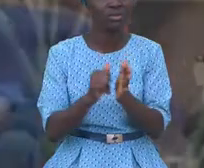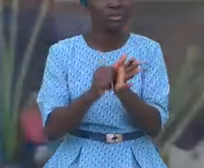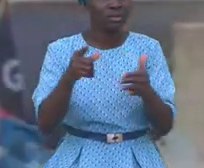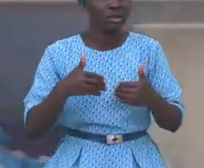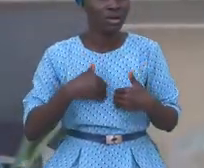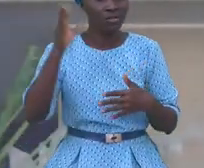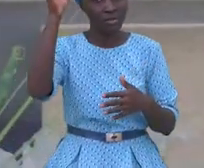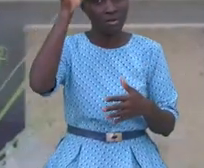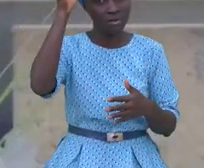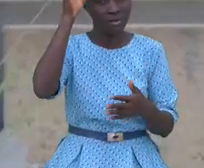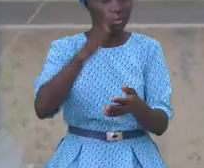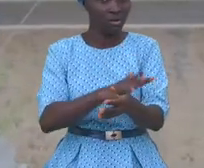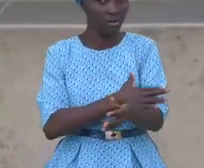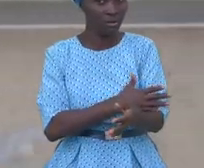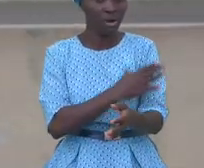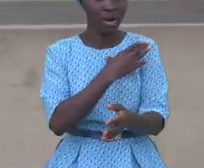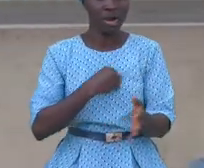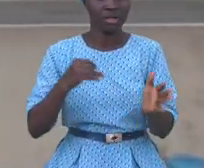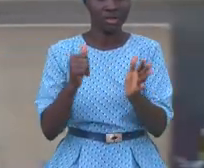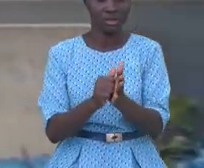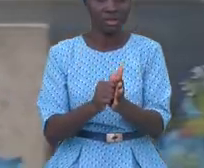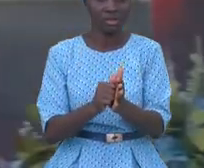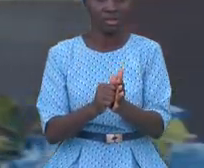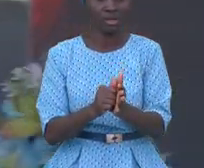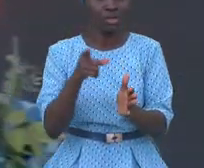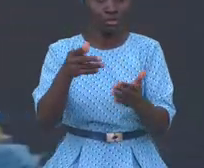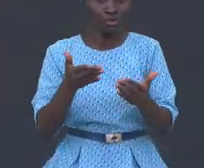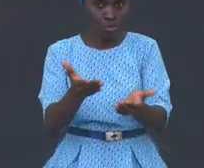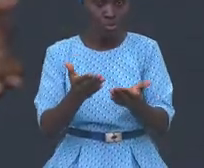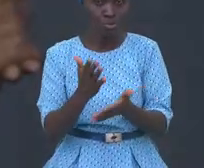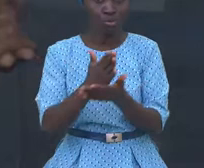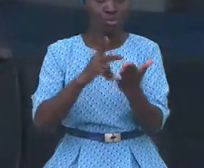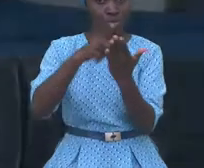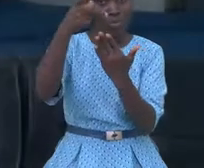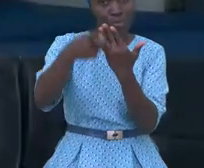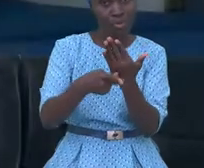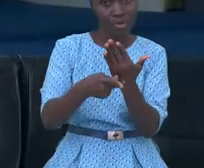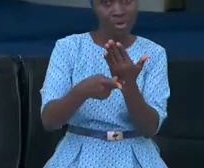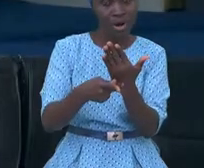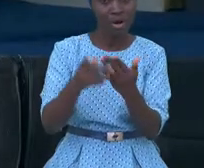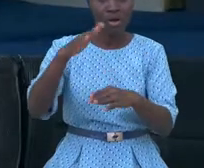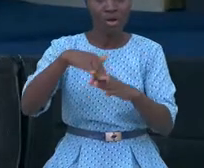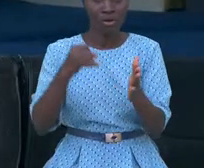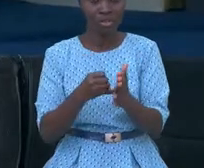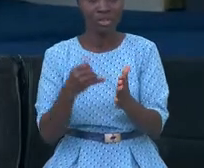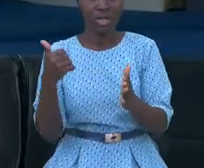that tablet, you want to program on it an exciting program,